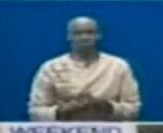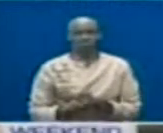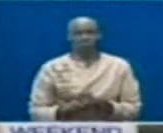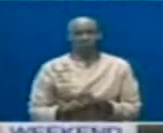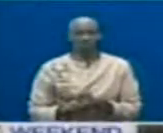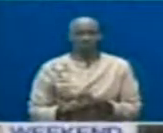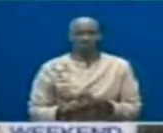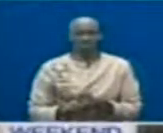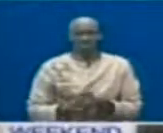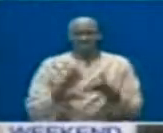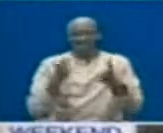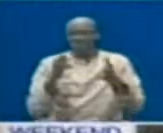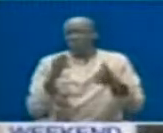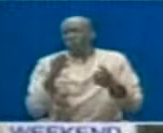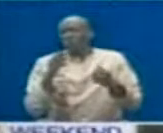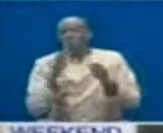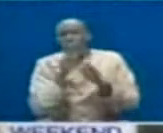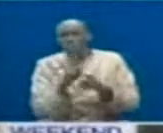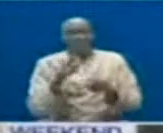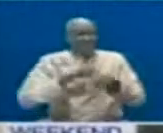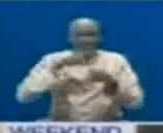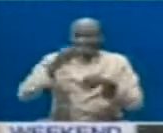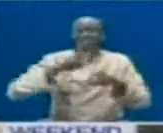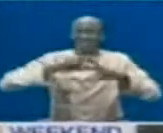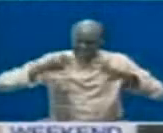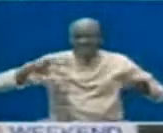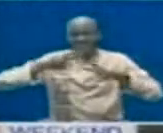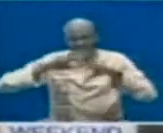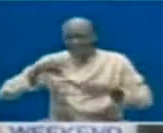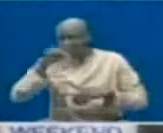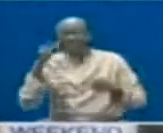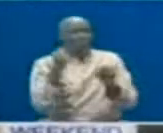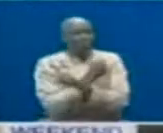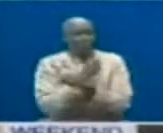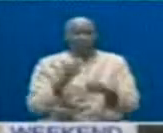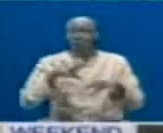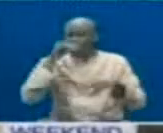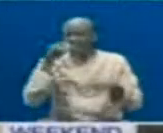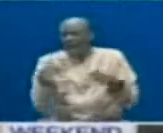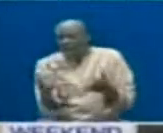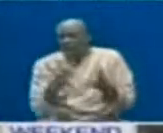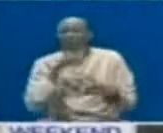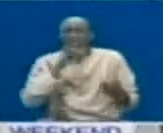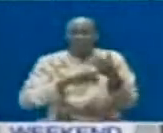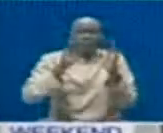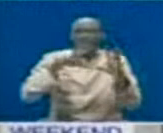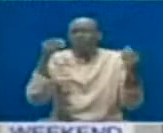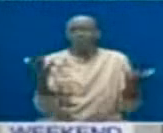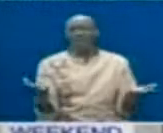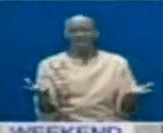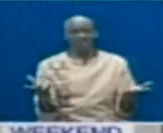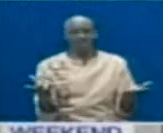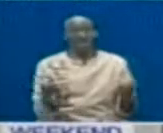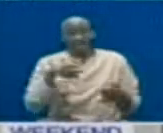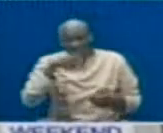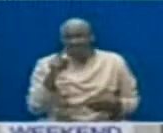The trail has gone cold, and hard as she searches, Berry Lotieno can't seem to find clues as to her husband's whereabouts.